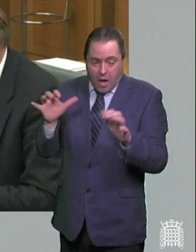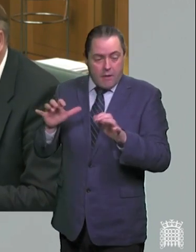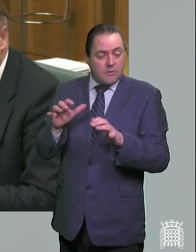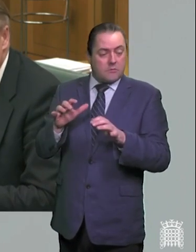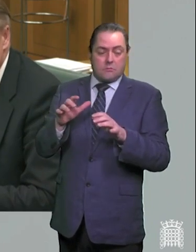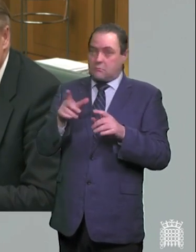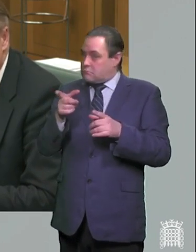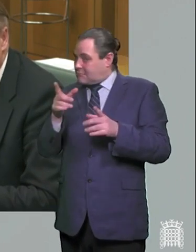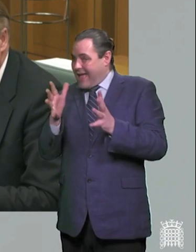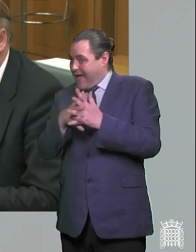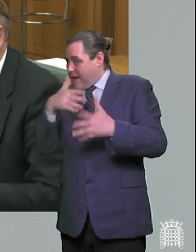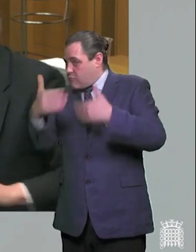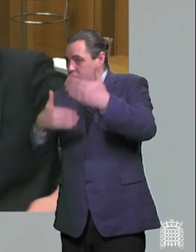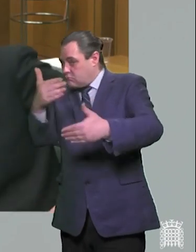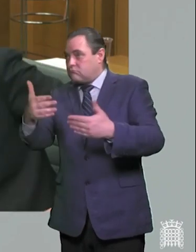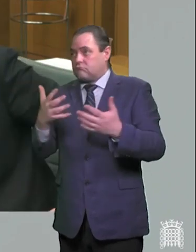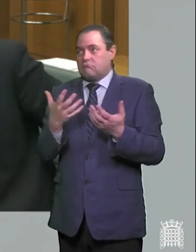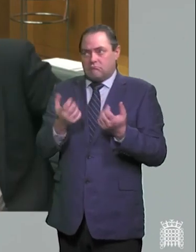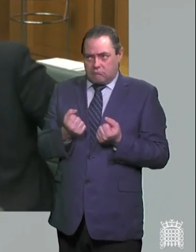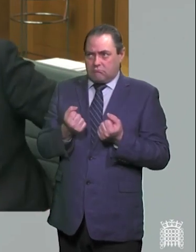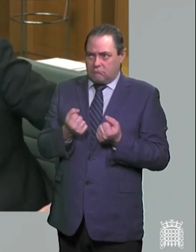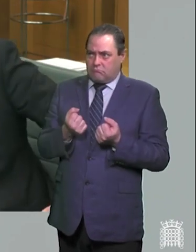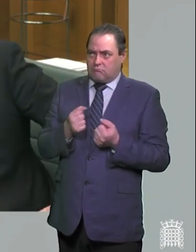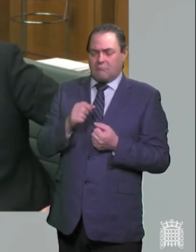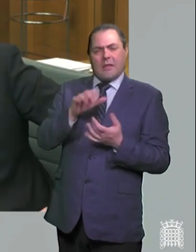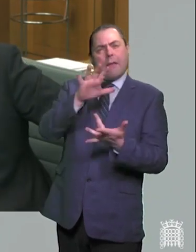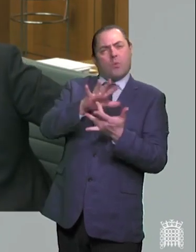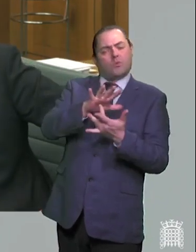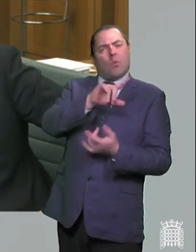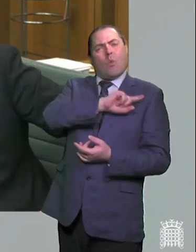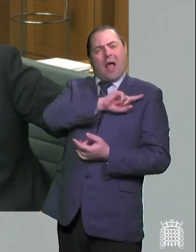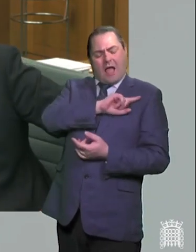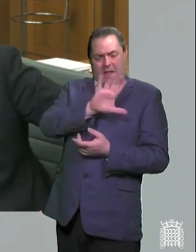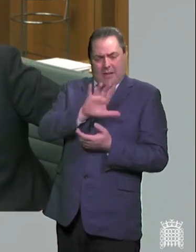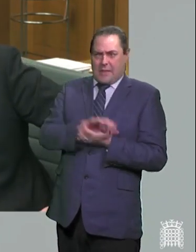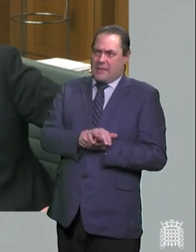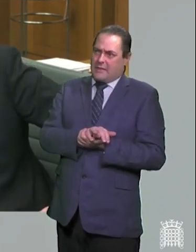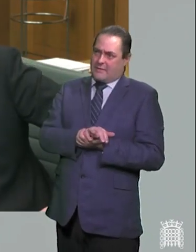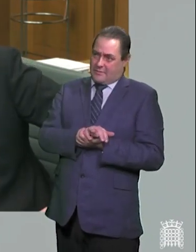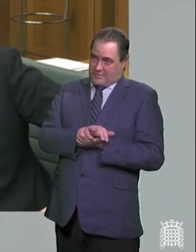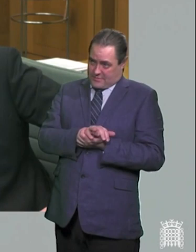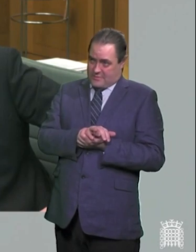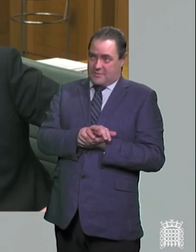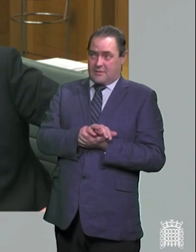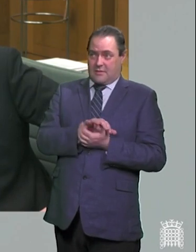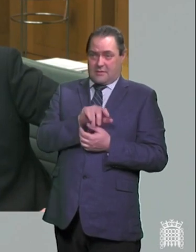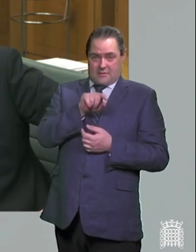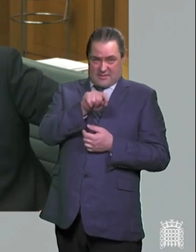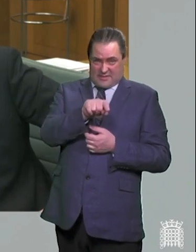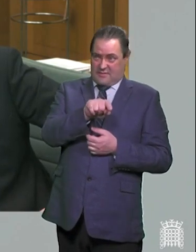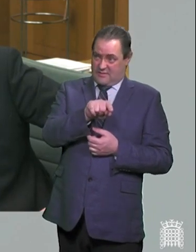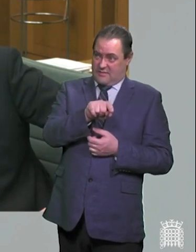it wishes to proceed today. And this is important because at the end of